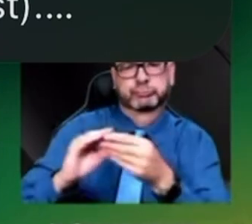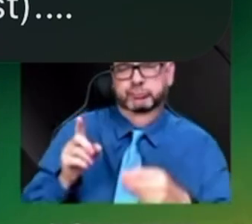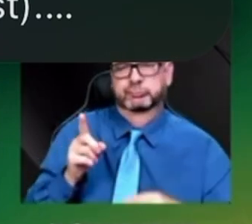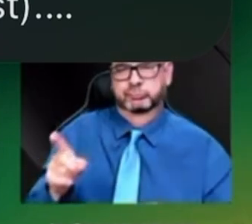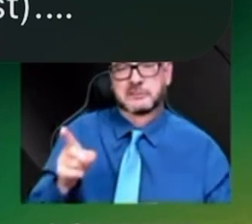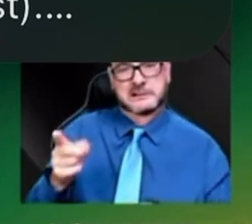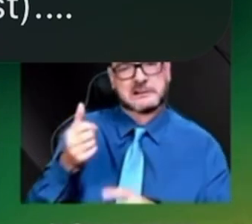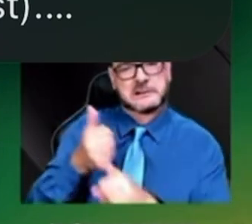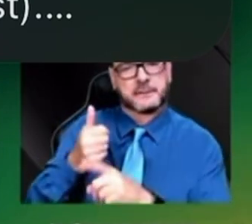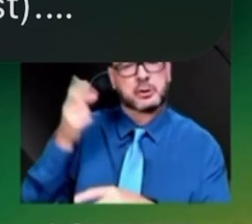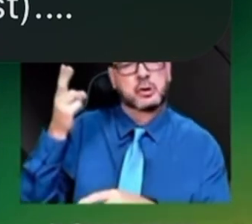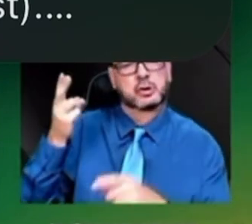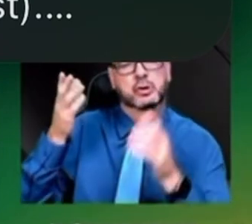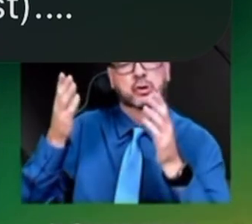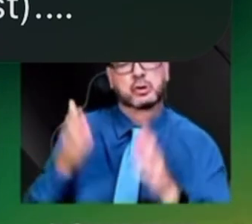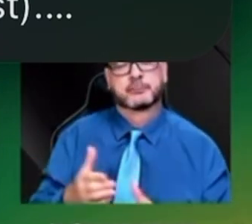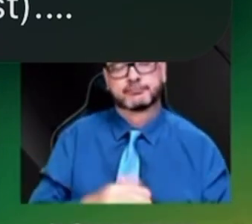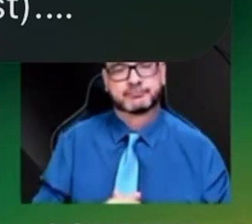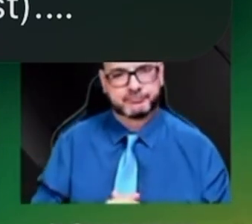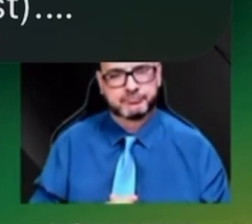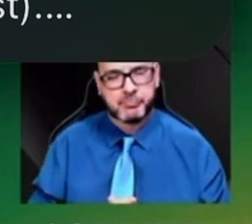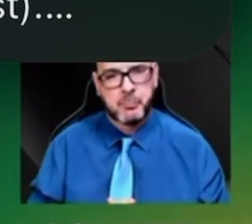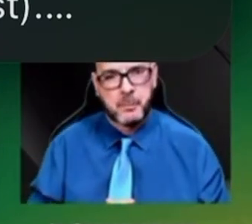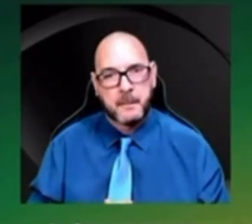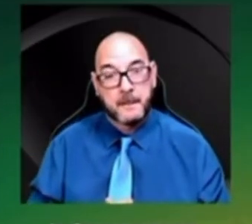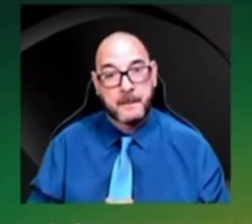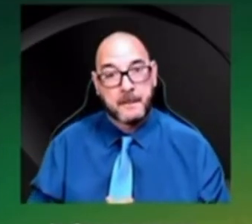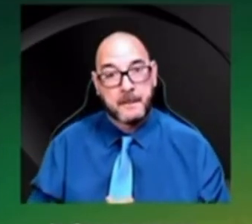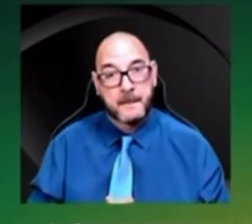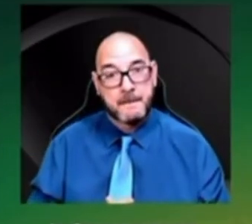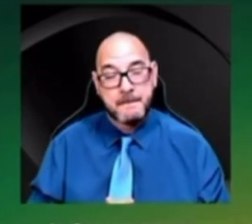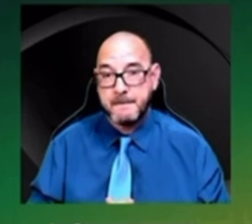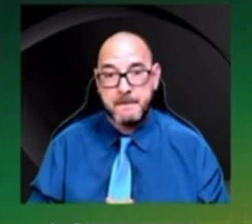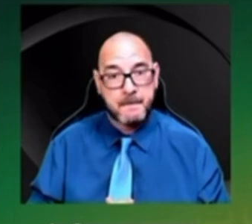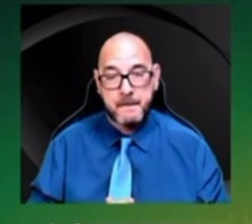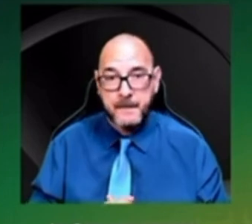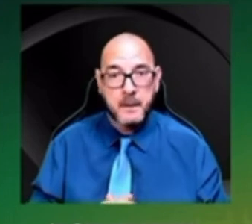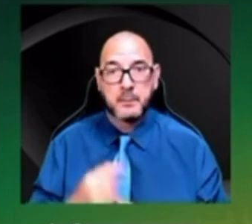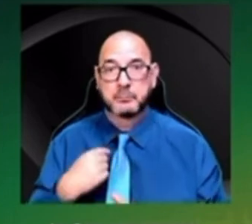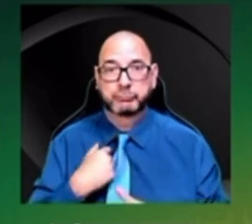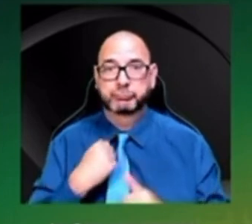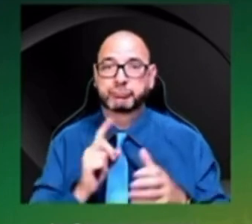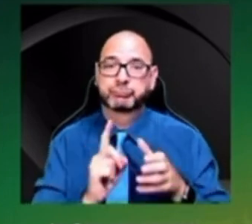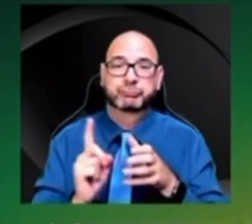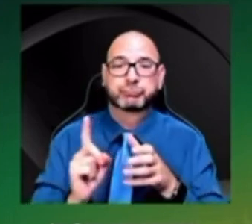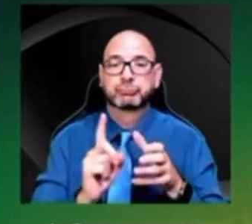taking us through the various dungeons,